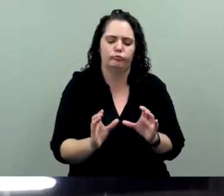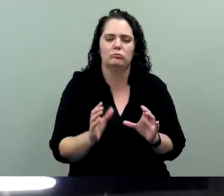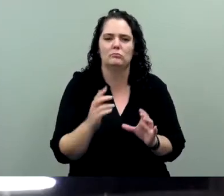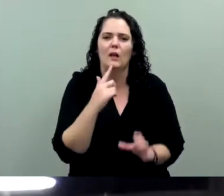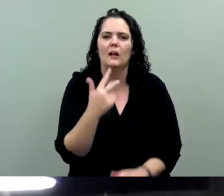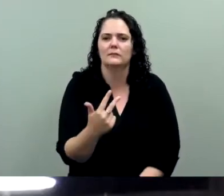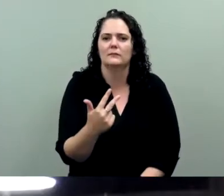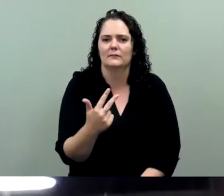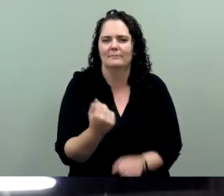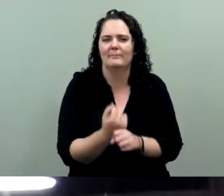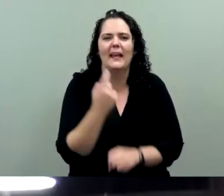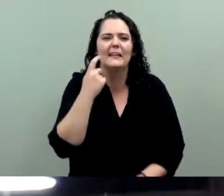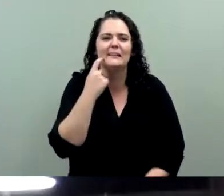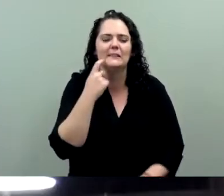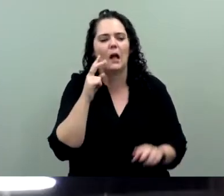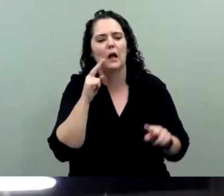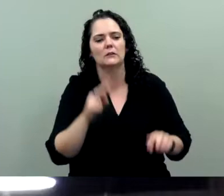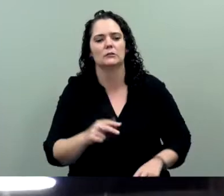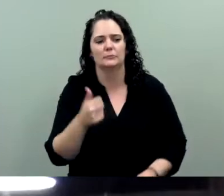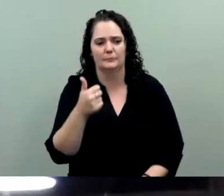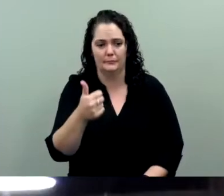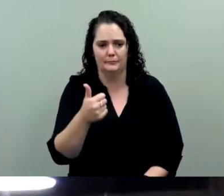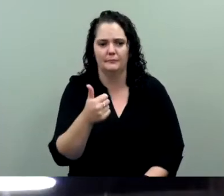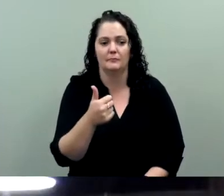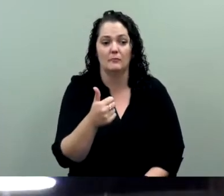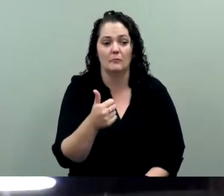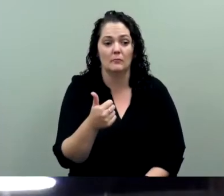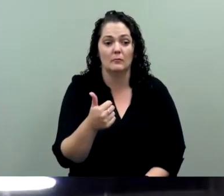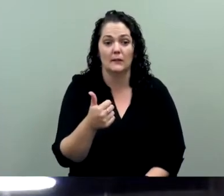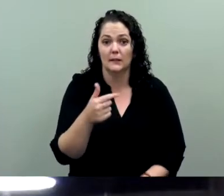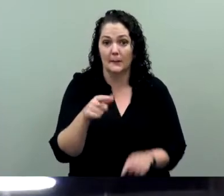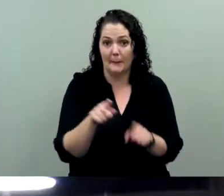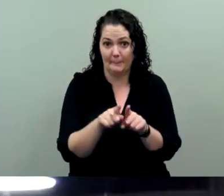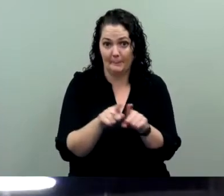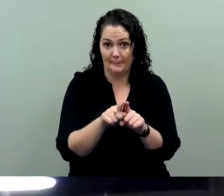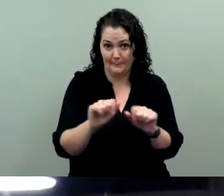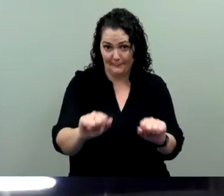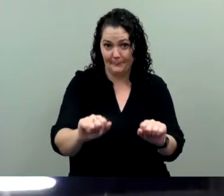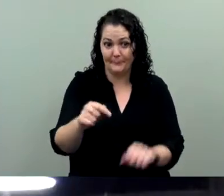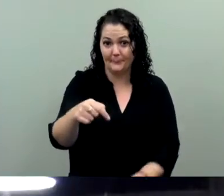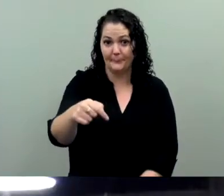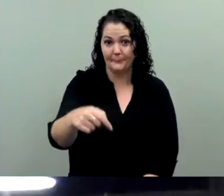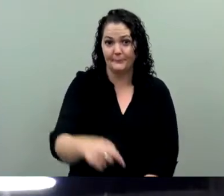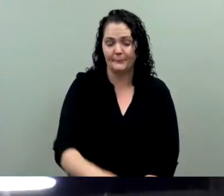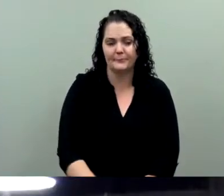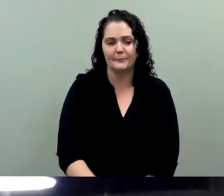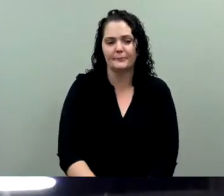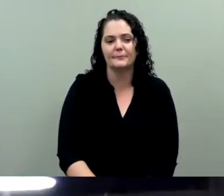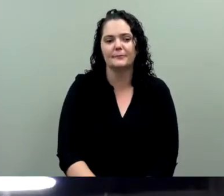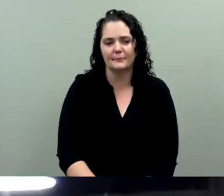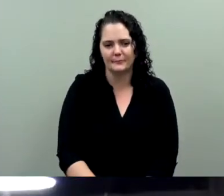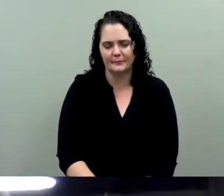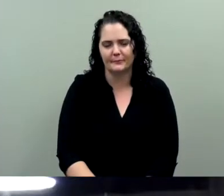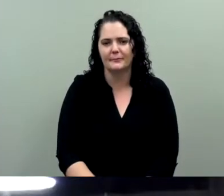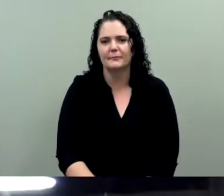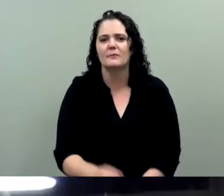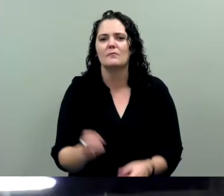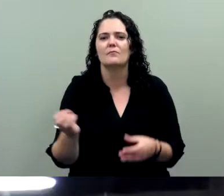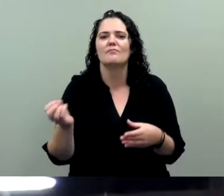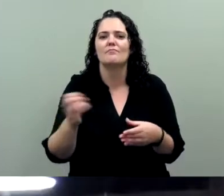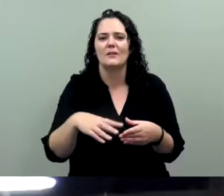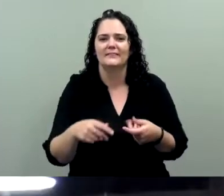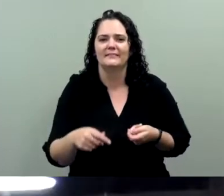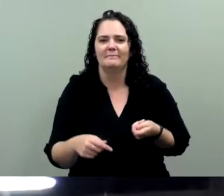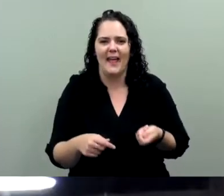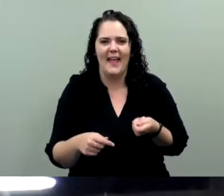into those about 8 pieces like that on my cutting board, I'm then gonna add that to my pan. Now, I should say